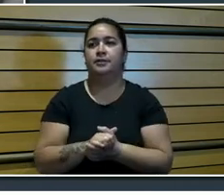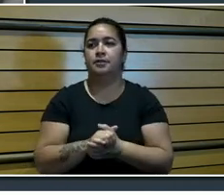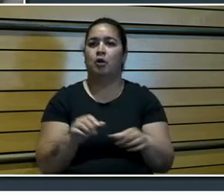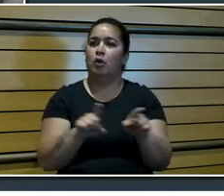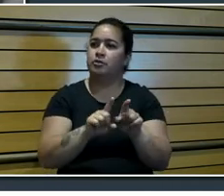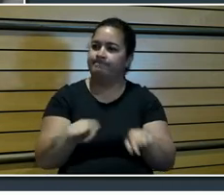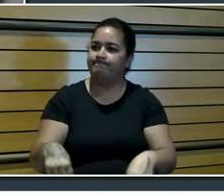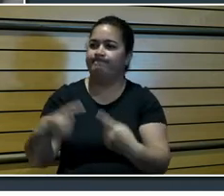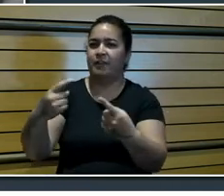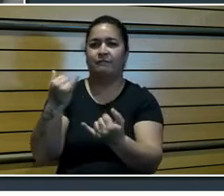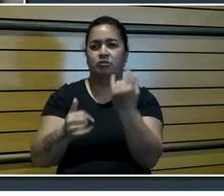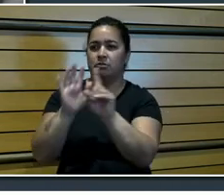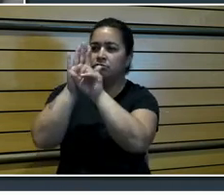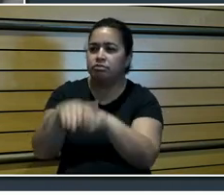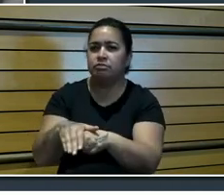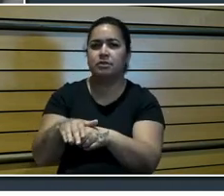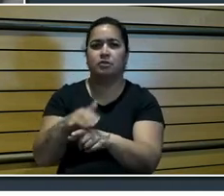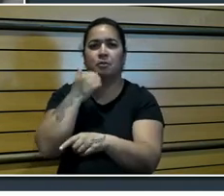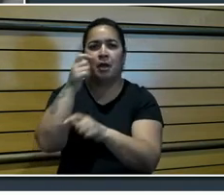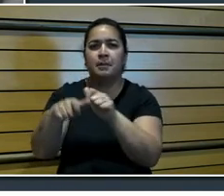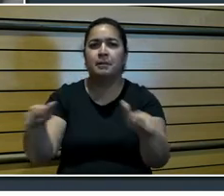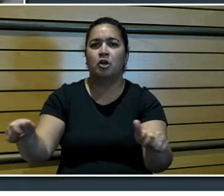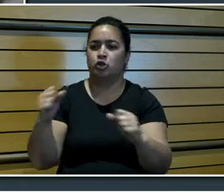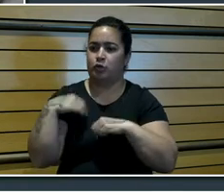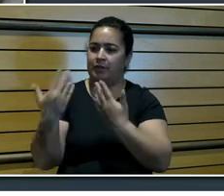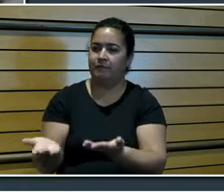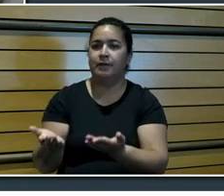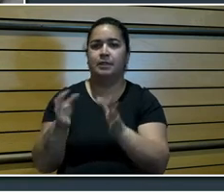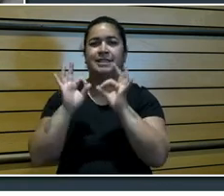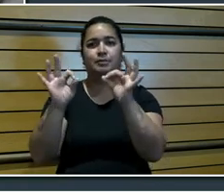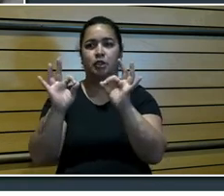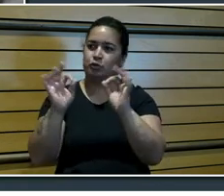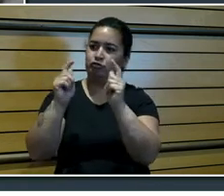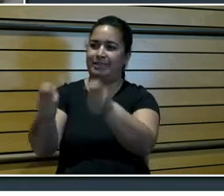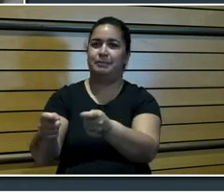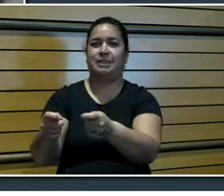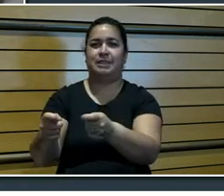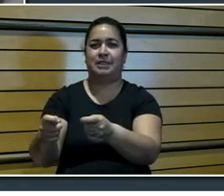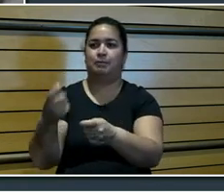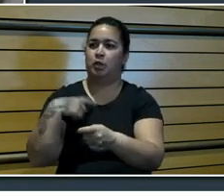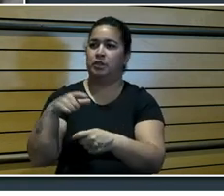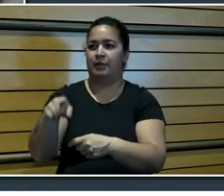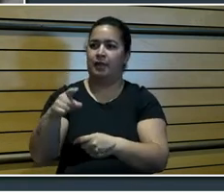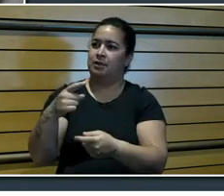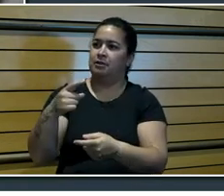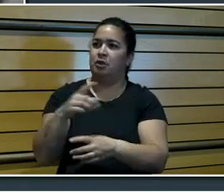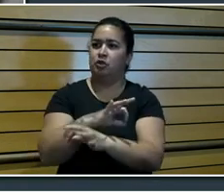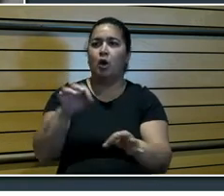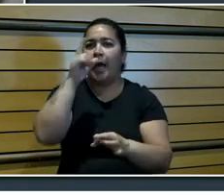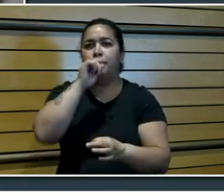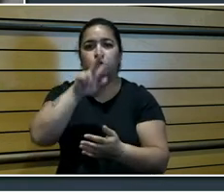it's patronising to Tangata Whenua to give them special privilege as if they were incapable of two tangata or standing tall